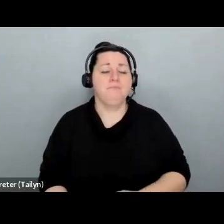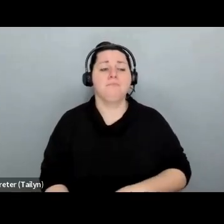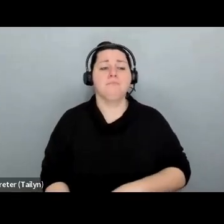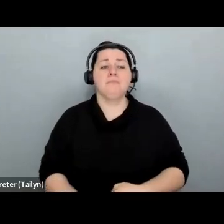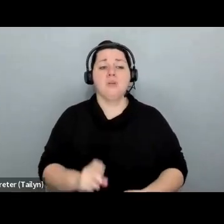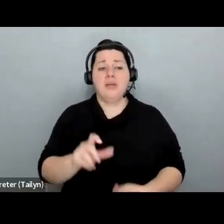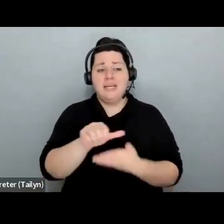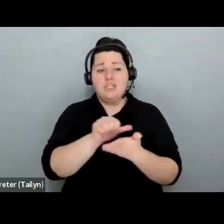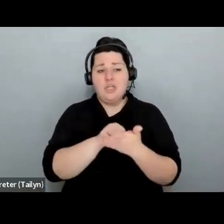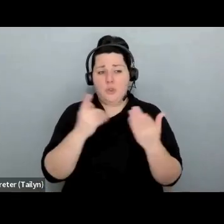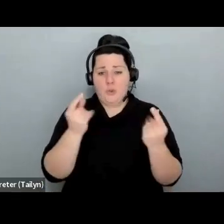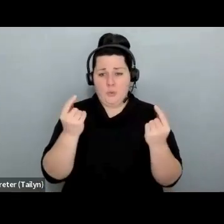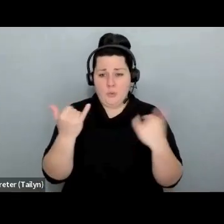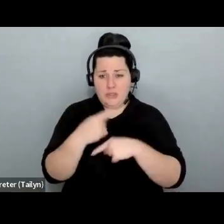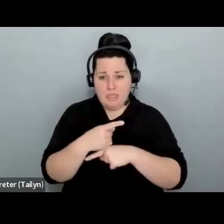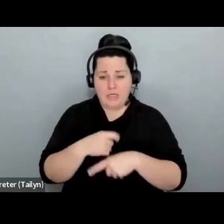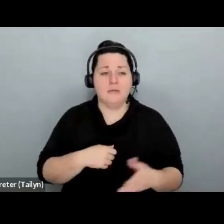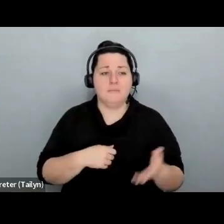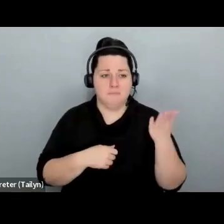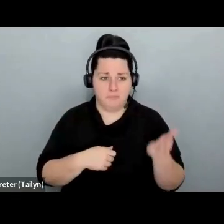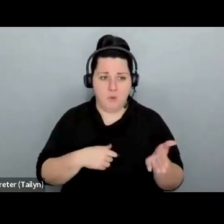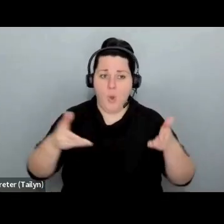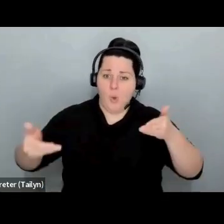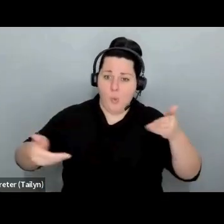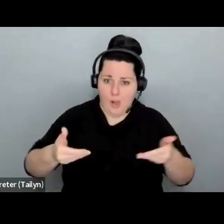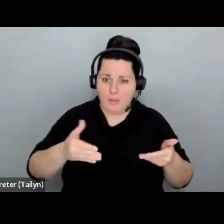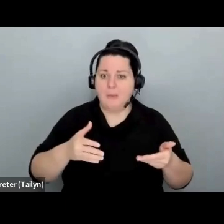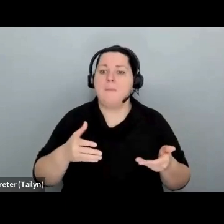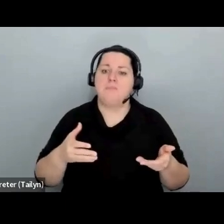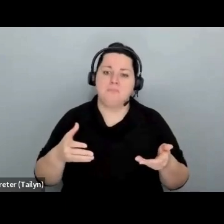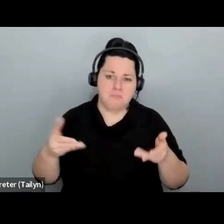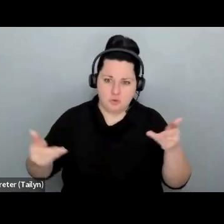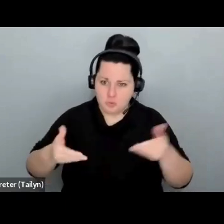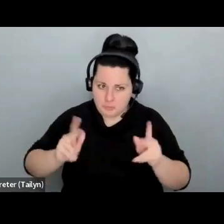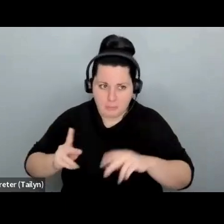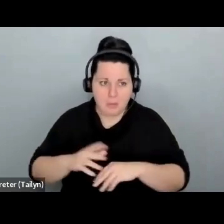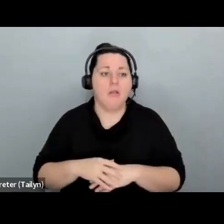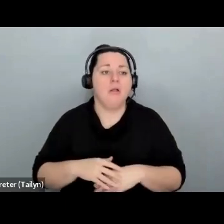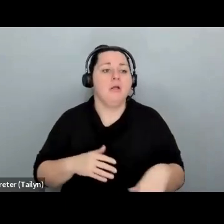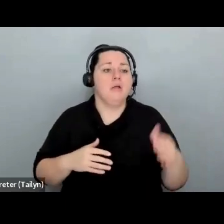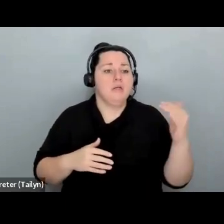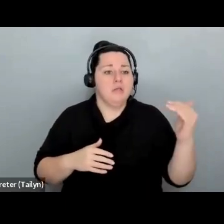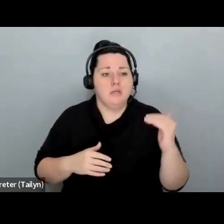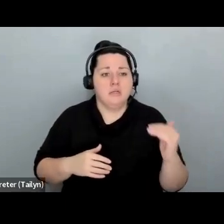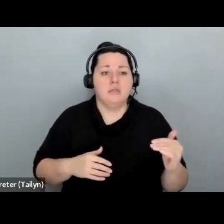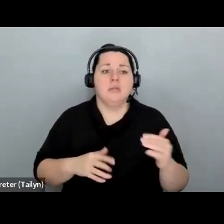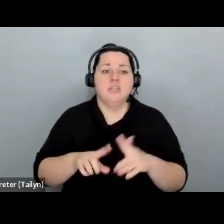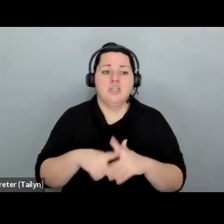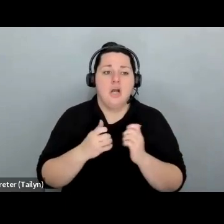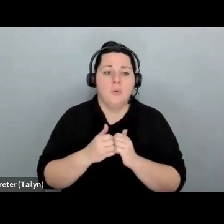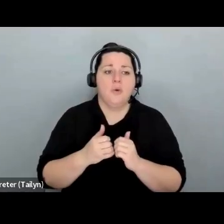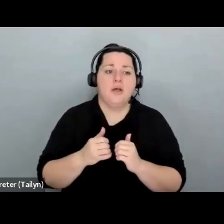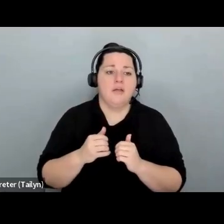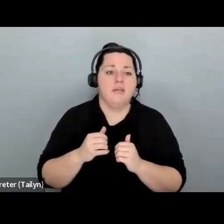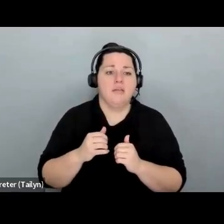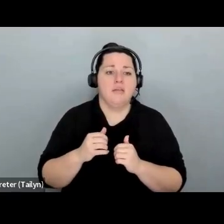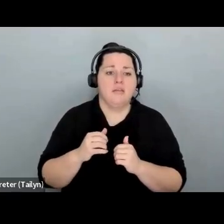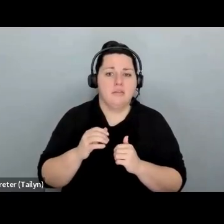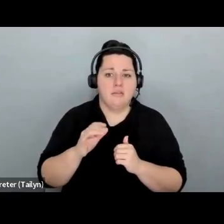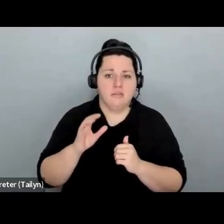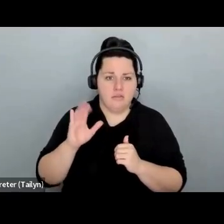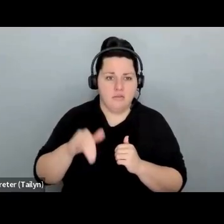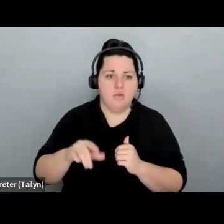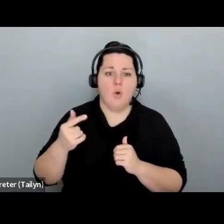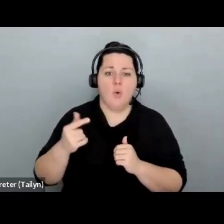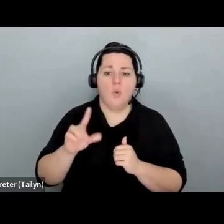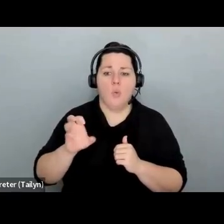So our agenda for today, we'll do our welcome and introductions as we get through. We're going to start off with Gwen Black. I'll let her